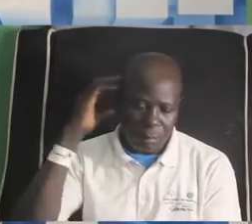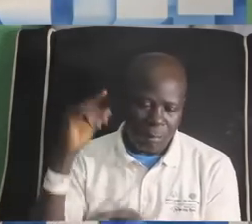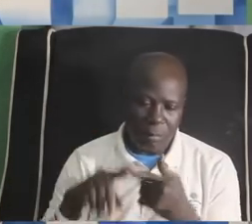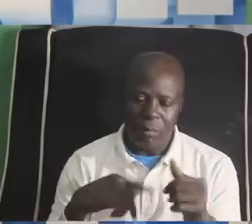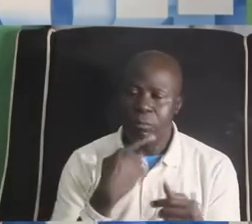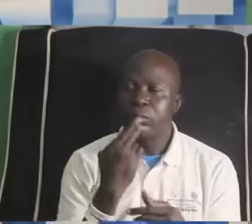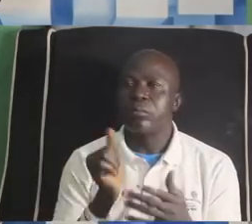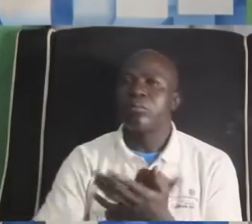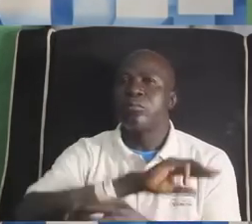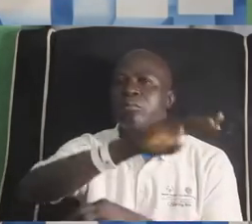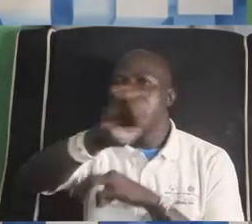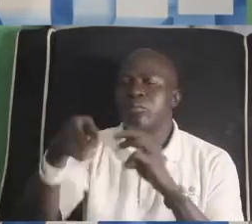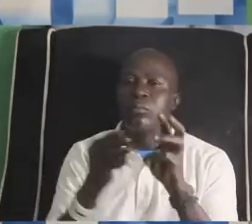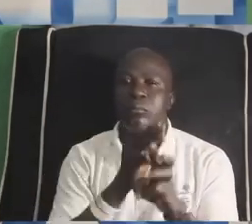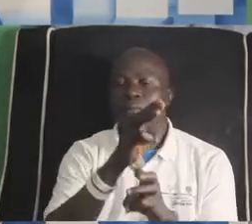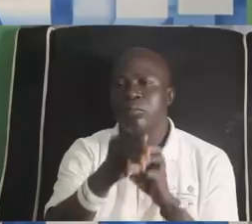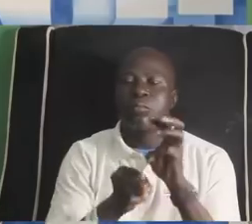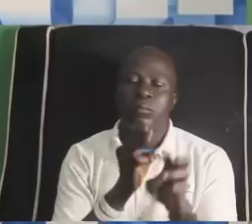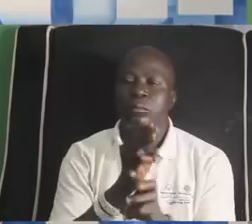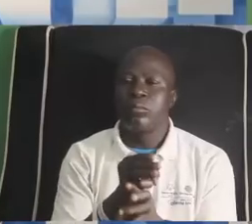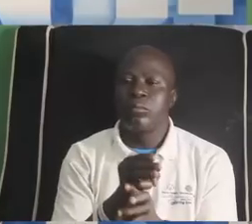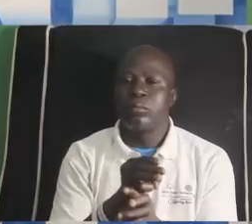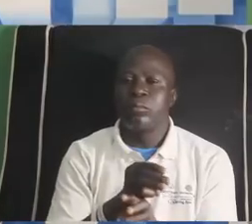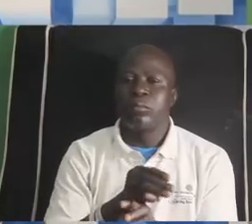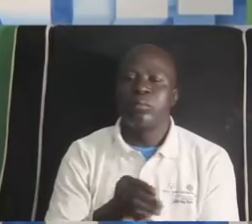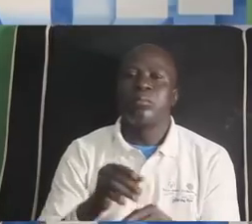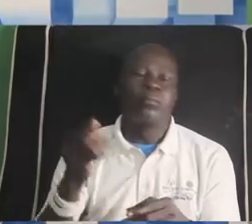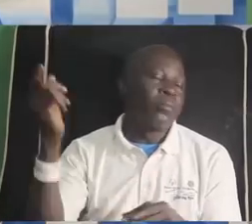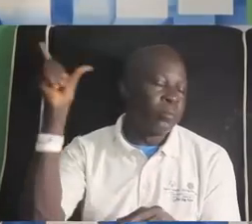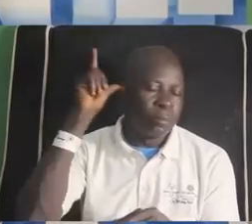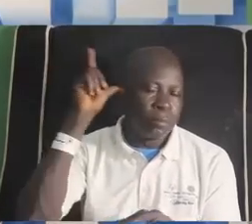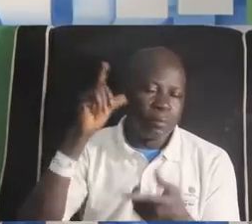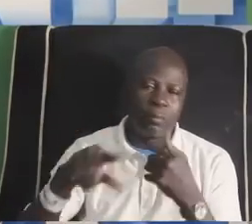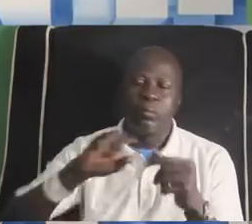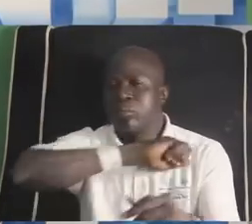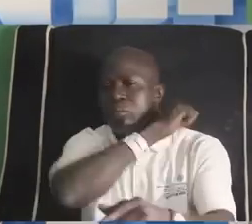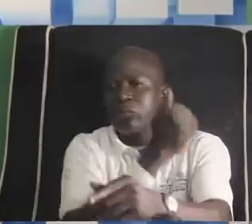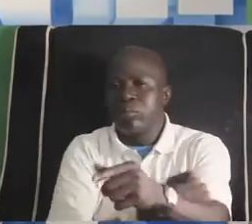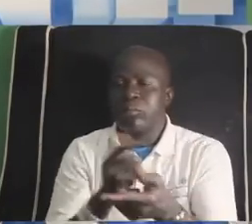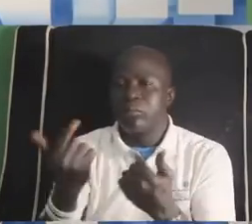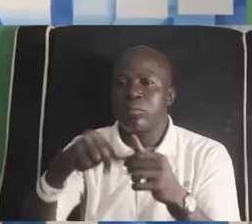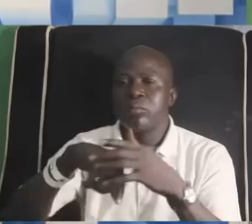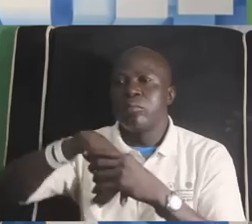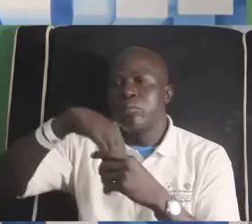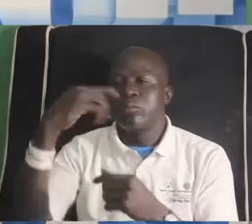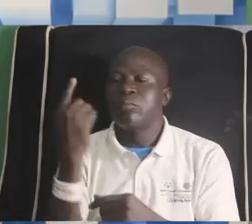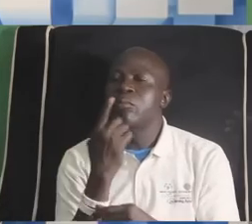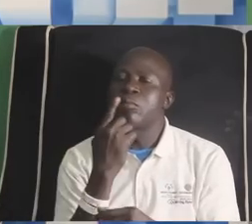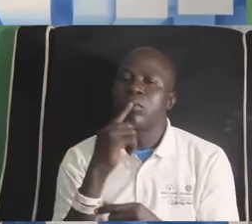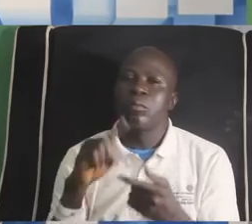is hearing my voice that is jado agbaye in all over the world egbo ase kan to tenu mi jade hear the authority that comes to my mouth mi o ni